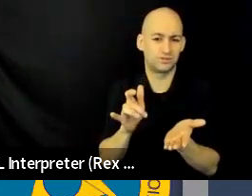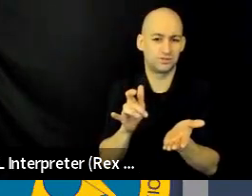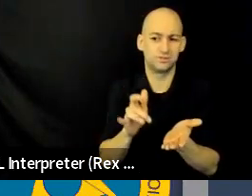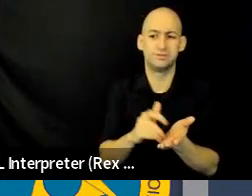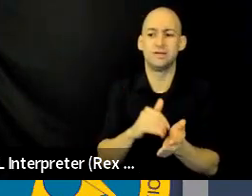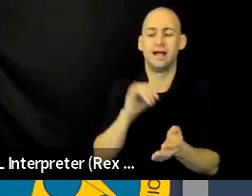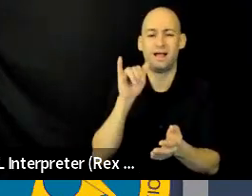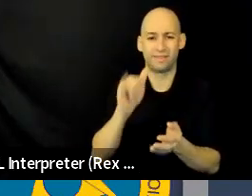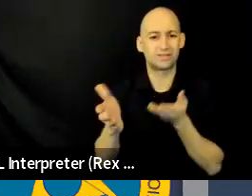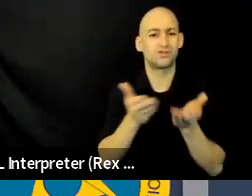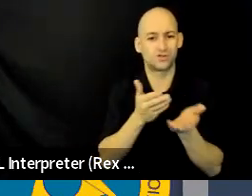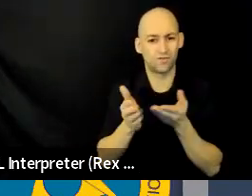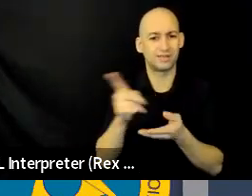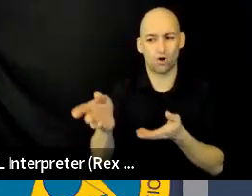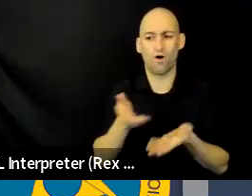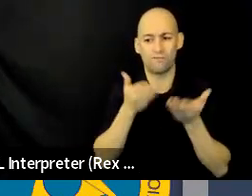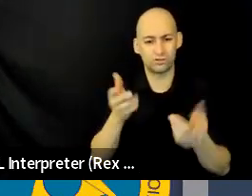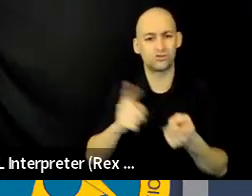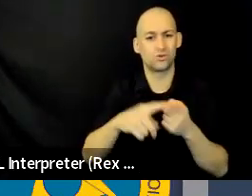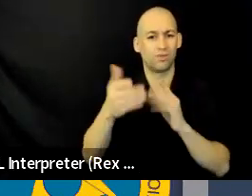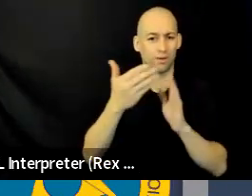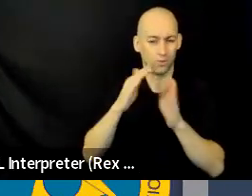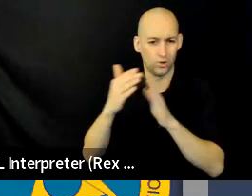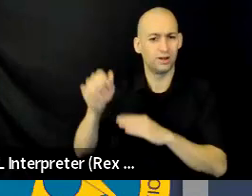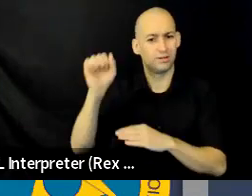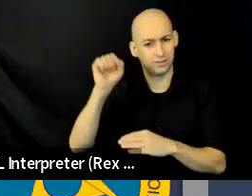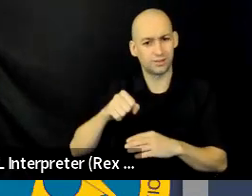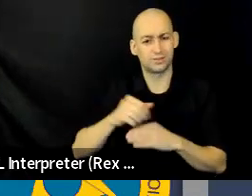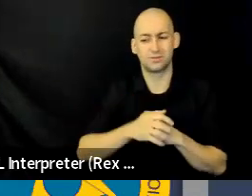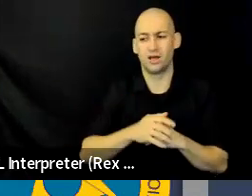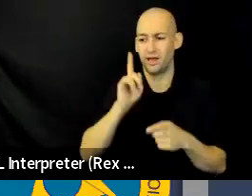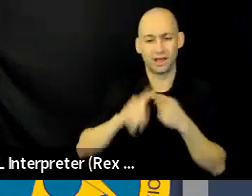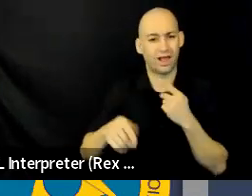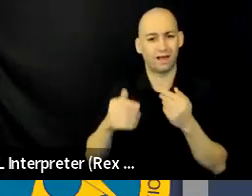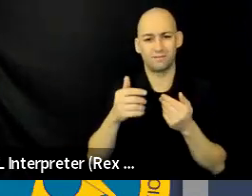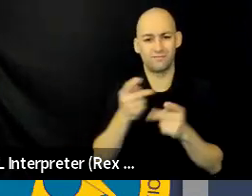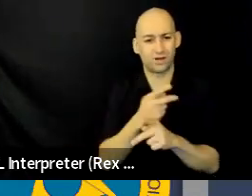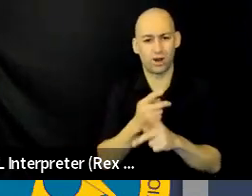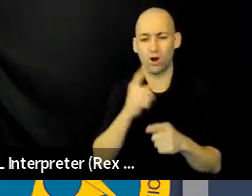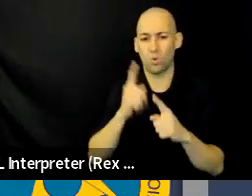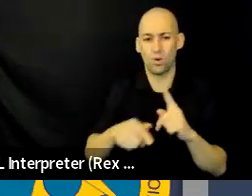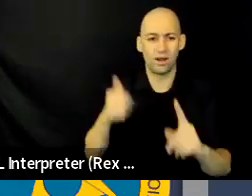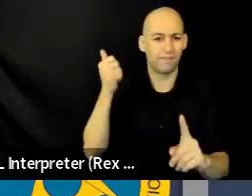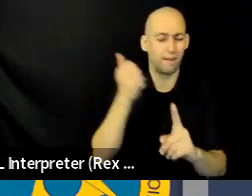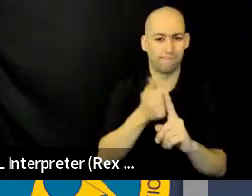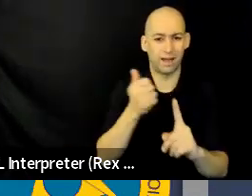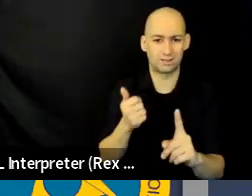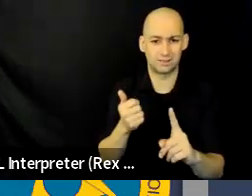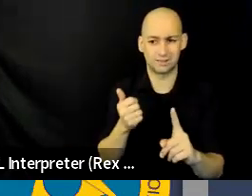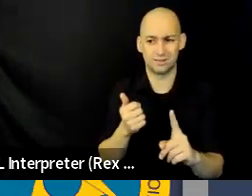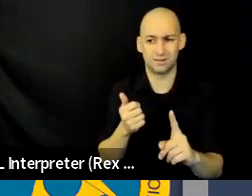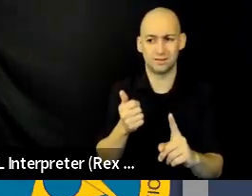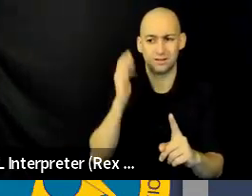a service that he offers to the community. Yes. And you can't figure out what impact that's going to, what this project will have